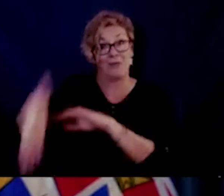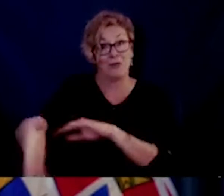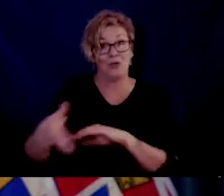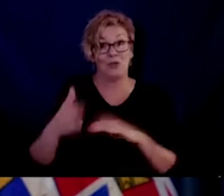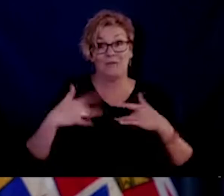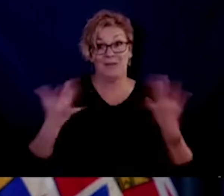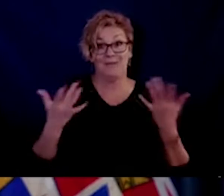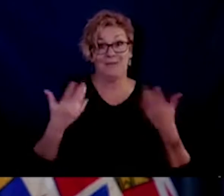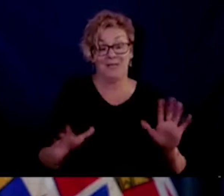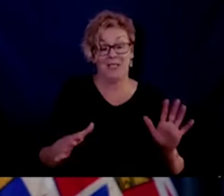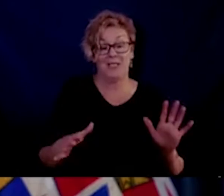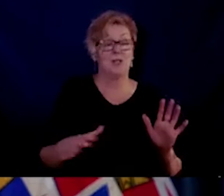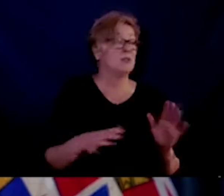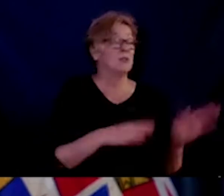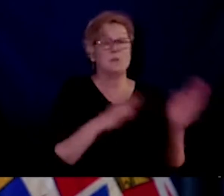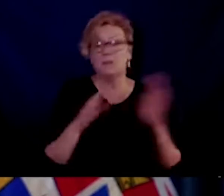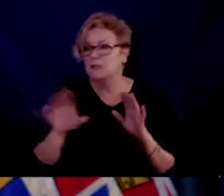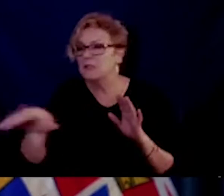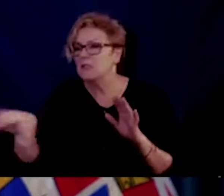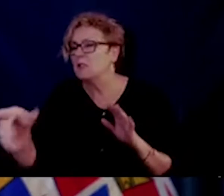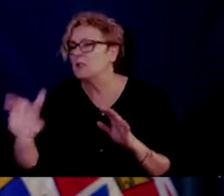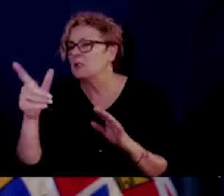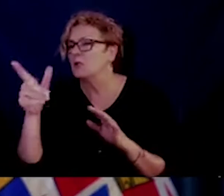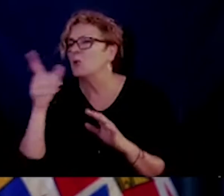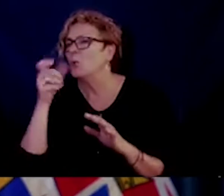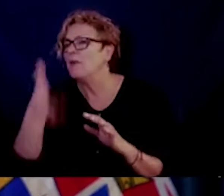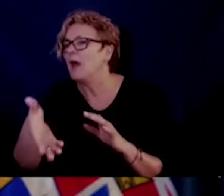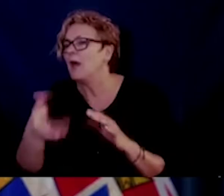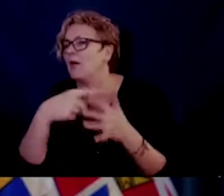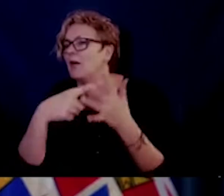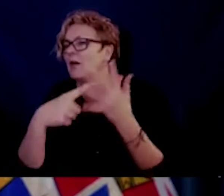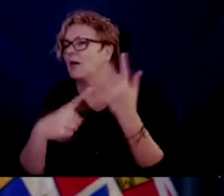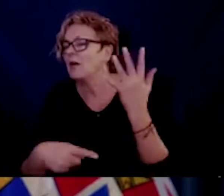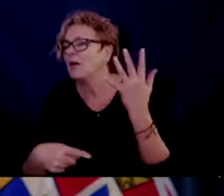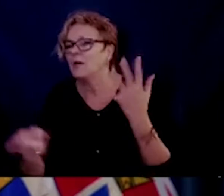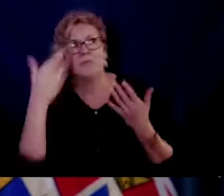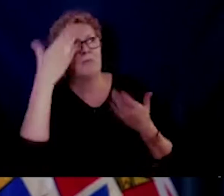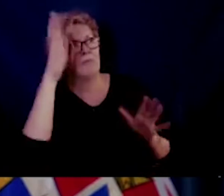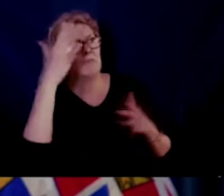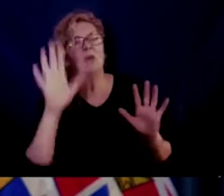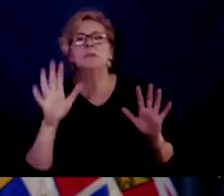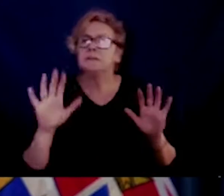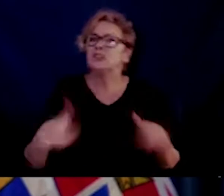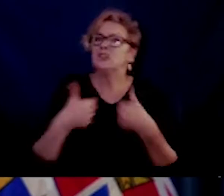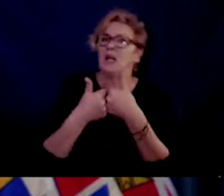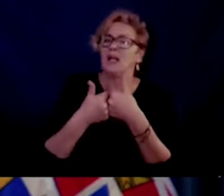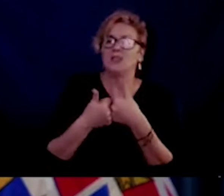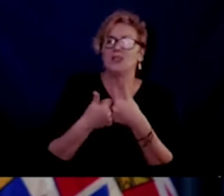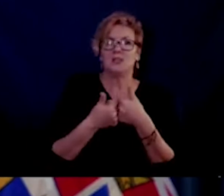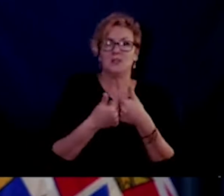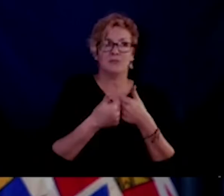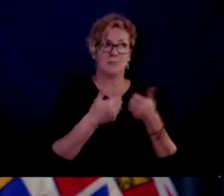each time. And that again means that this virus can be transmitted to a much larger group of people, and it may be challenging to find